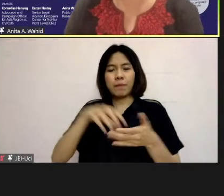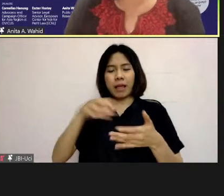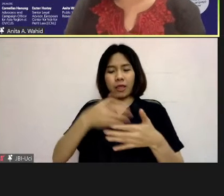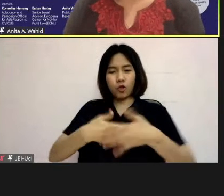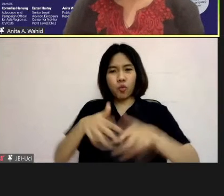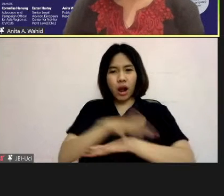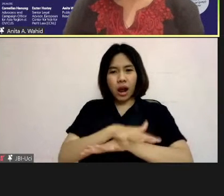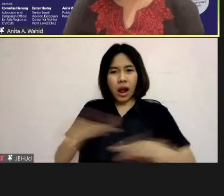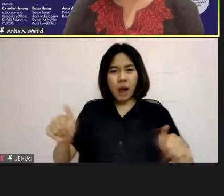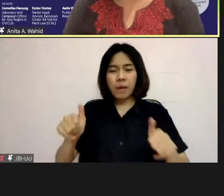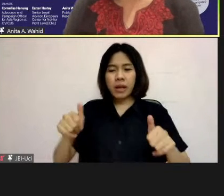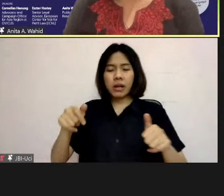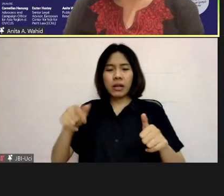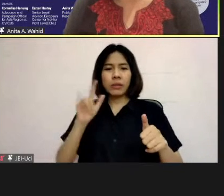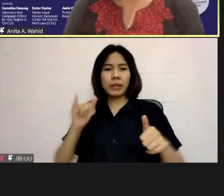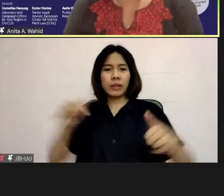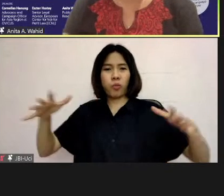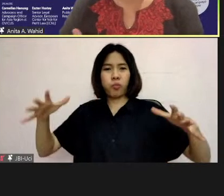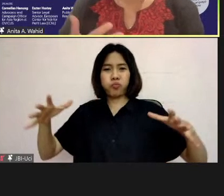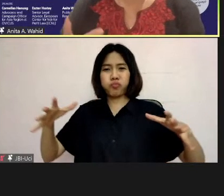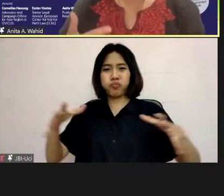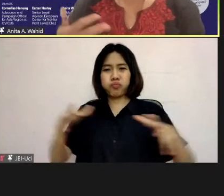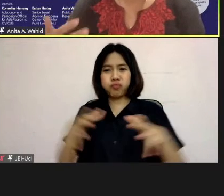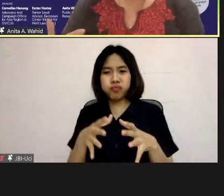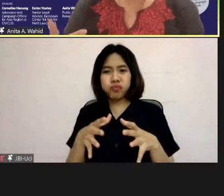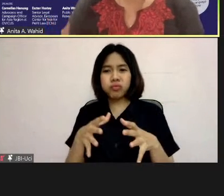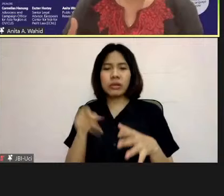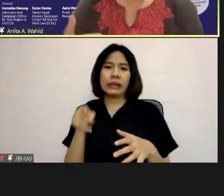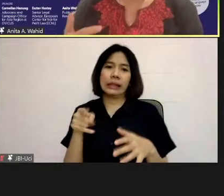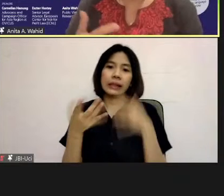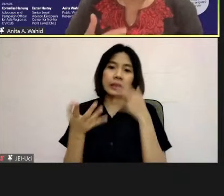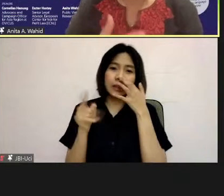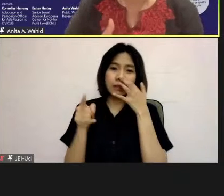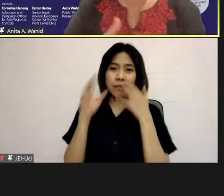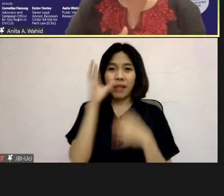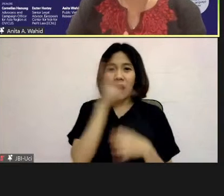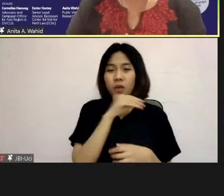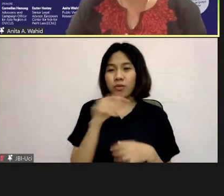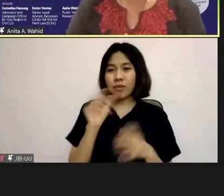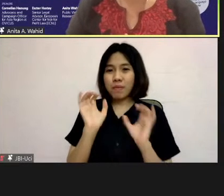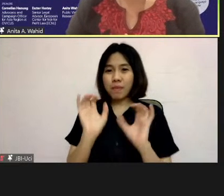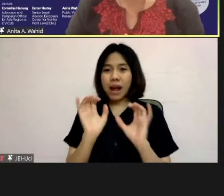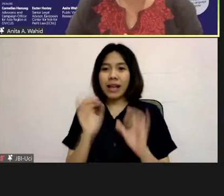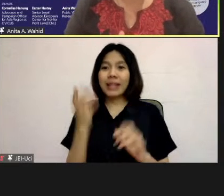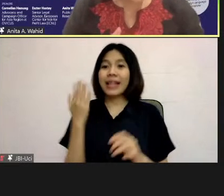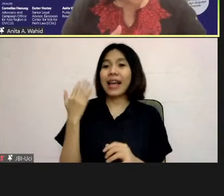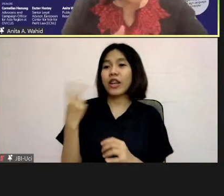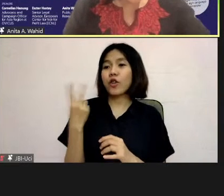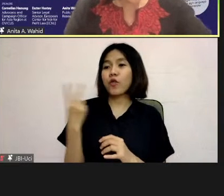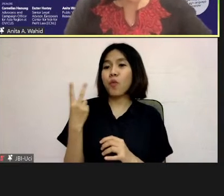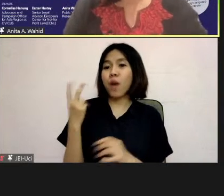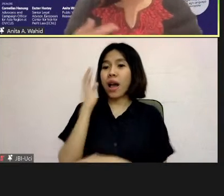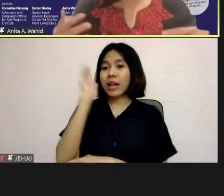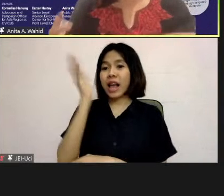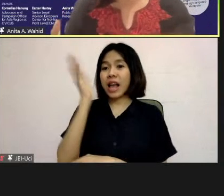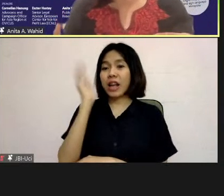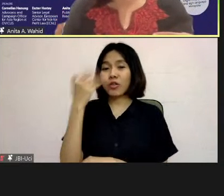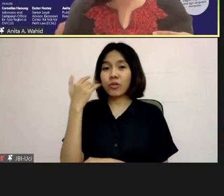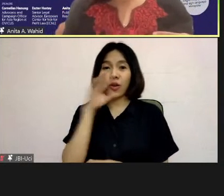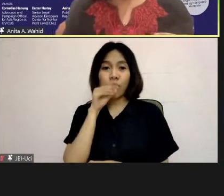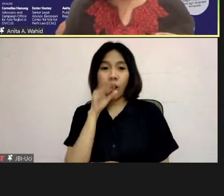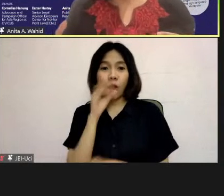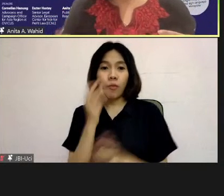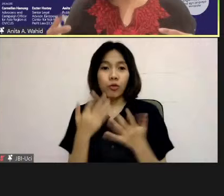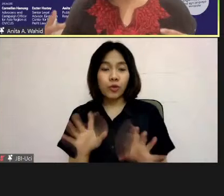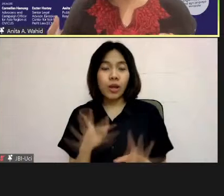become narrowing, shrinking as well. We heard a lot of information from the previous two